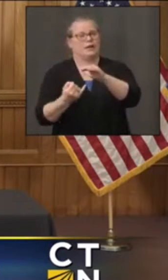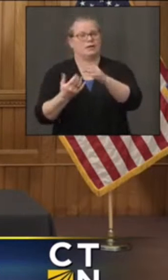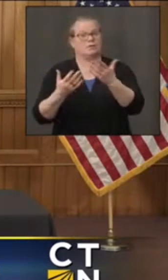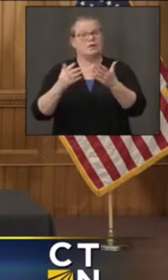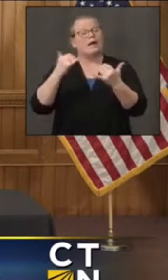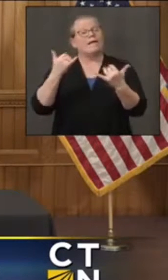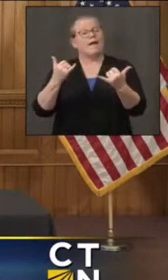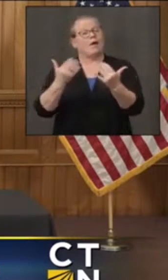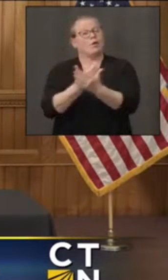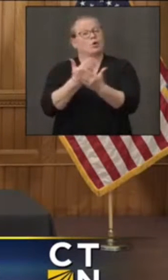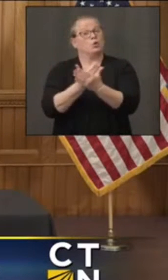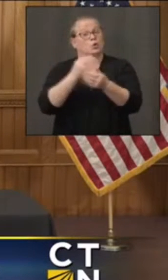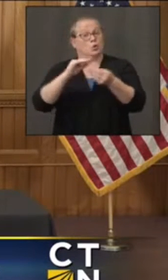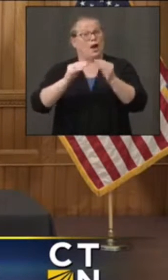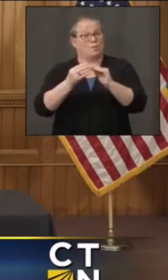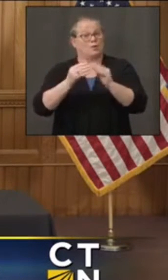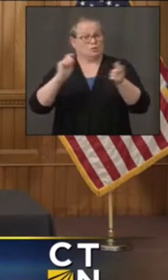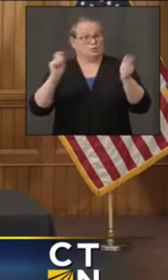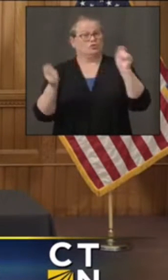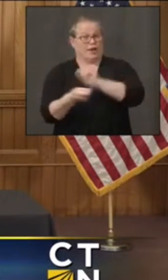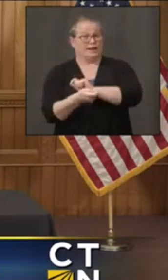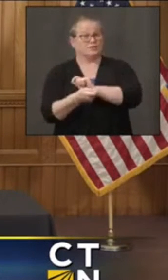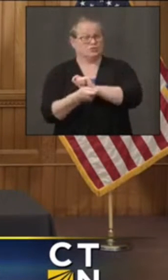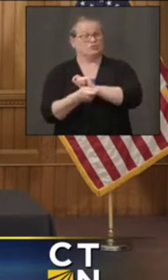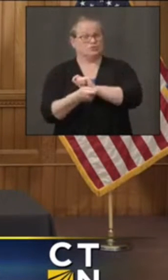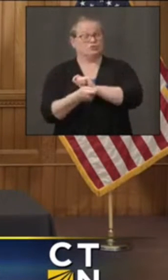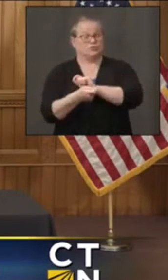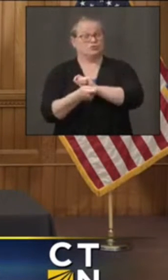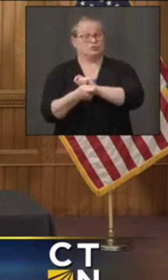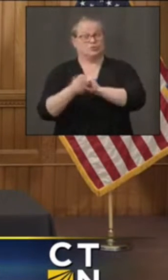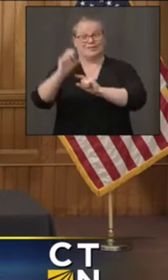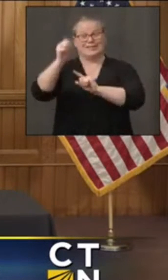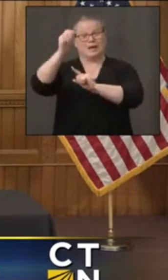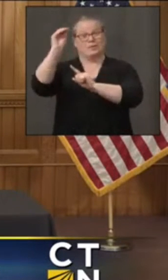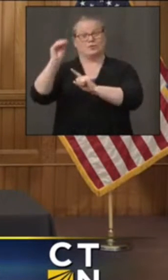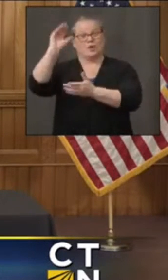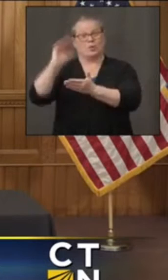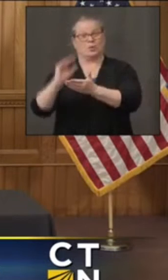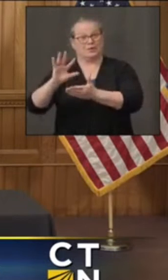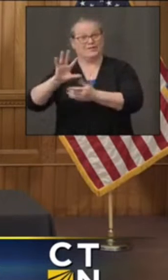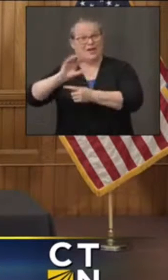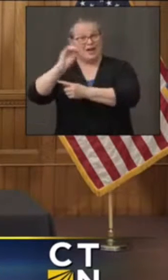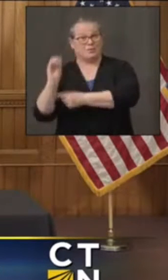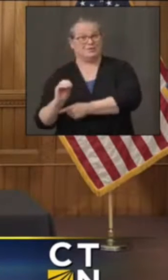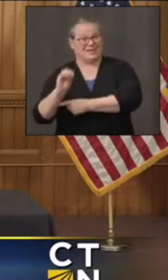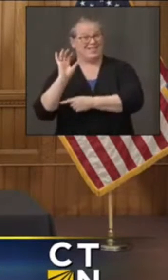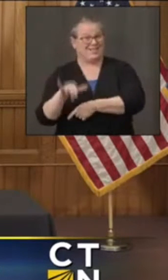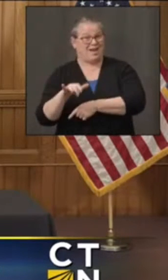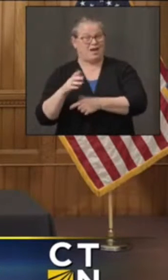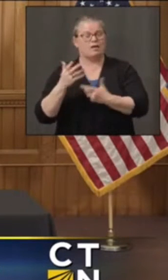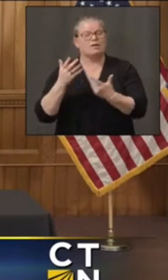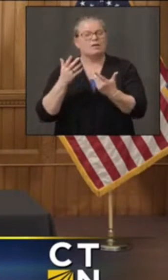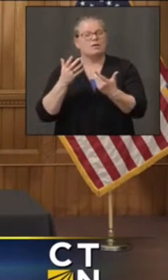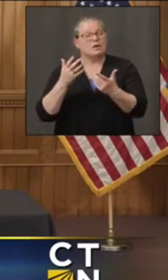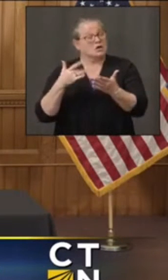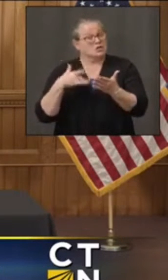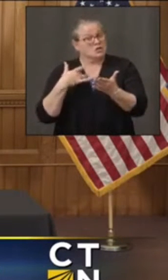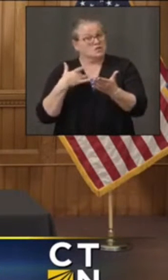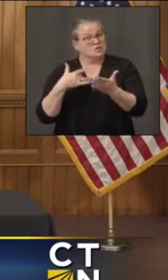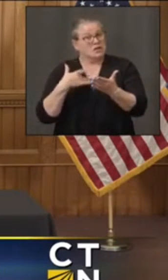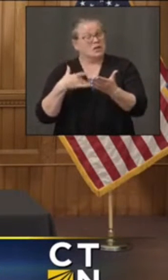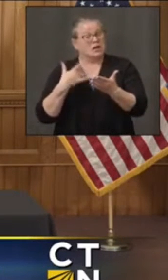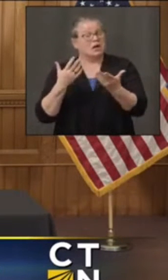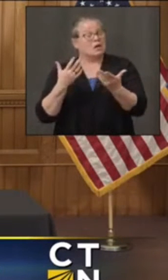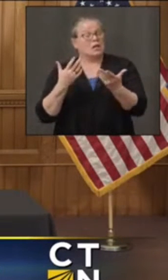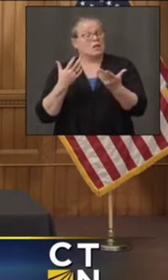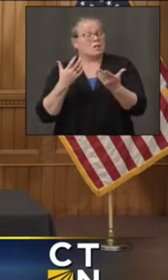we're shifting to, whether the quarantine pool would be a larger number of states, smaller number?